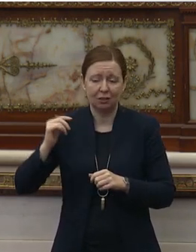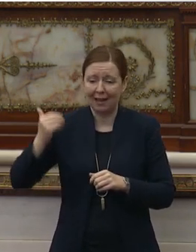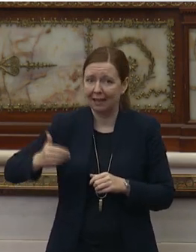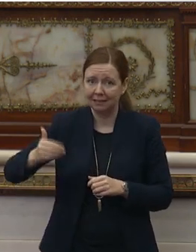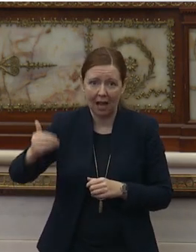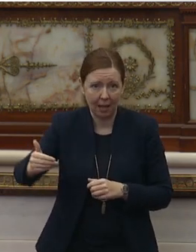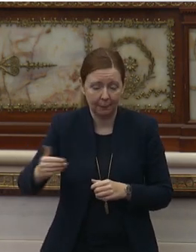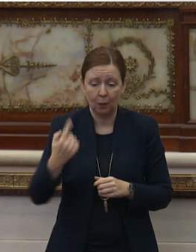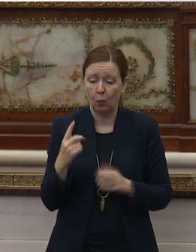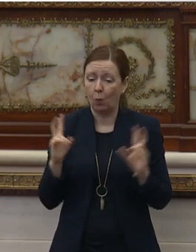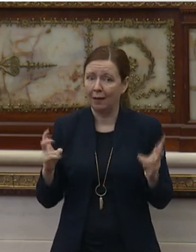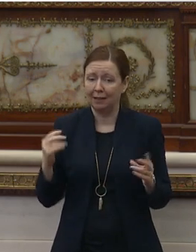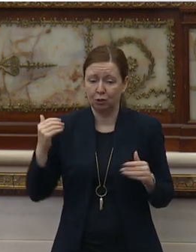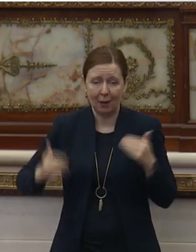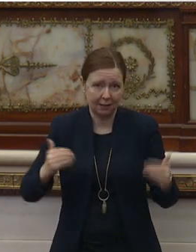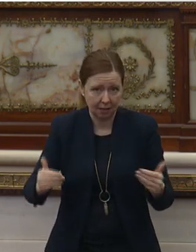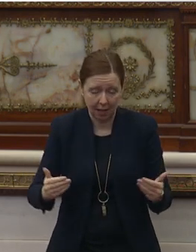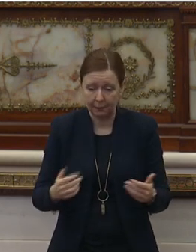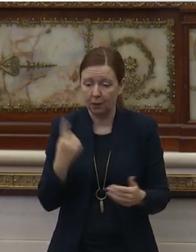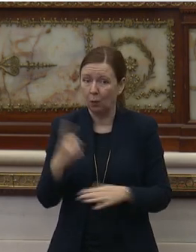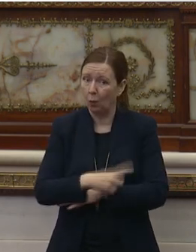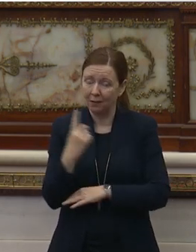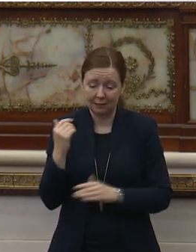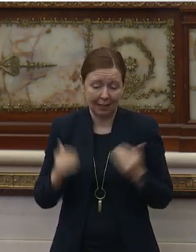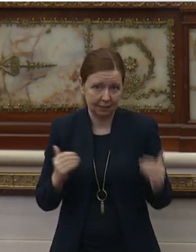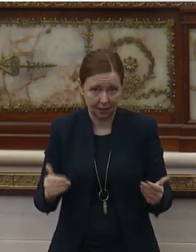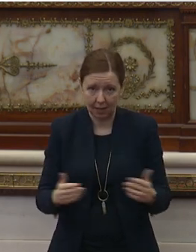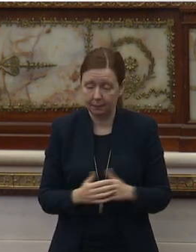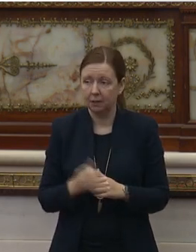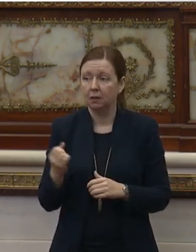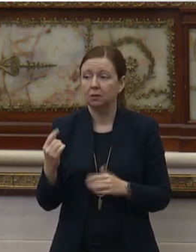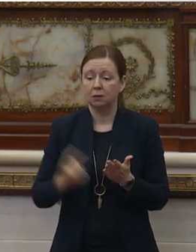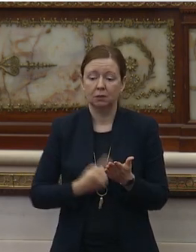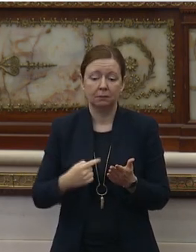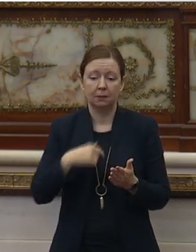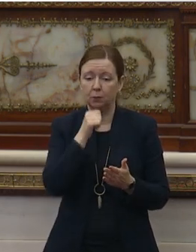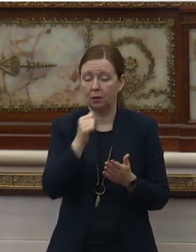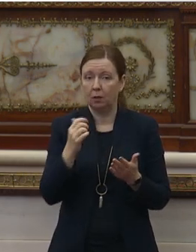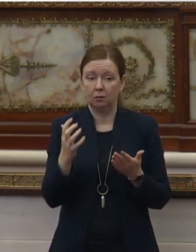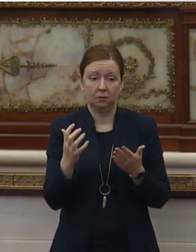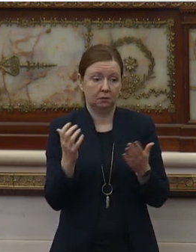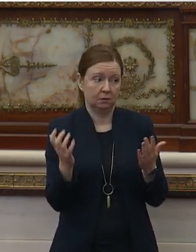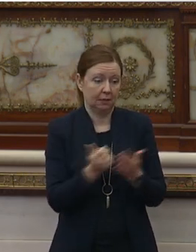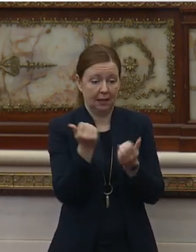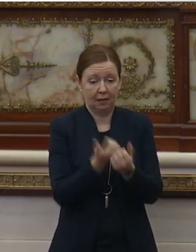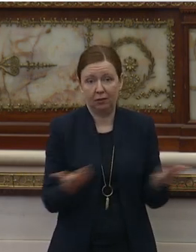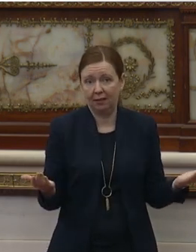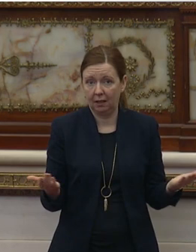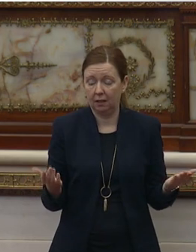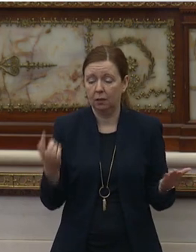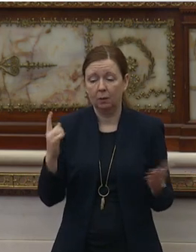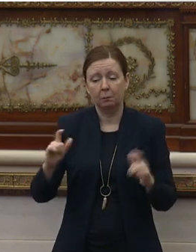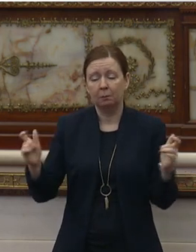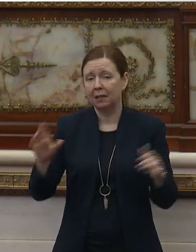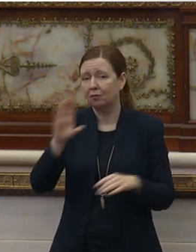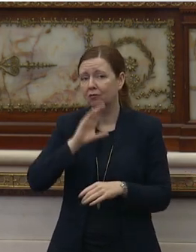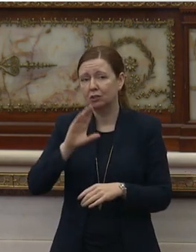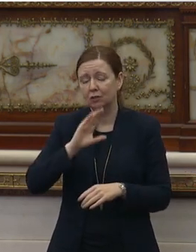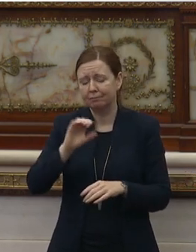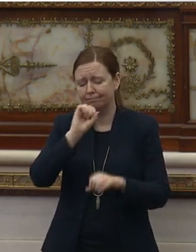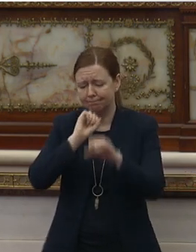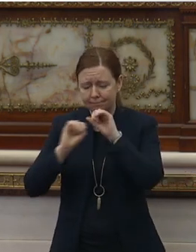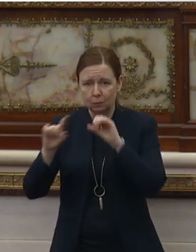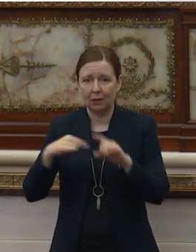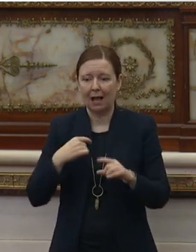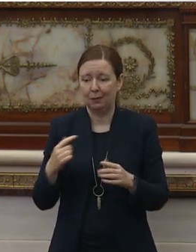one issue at a time, one day at a time. And sometimes we don't get it all. One of the biggest frustrations when I